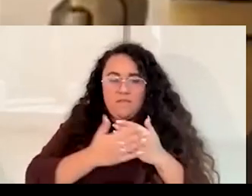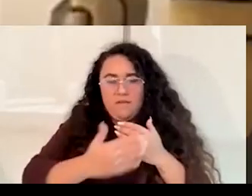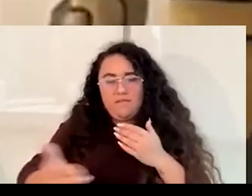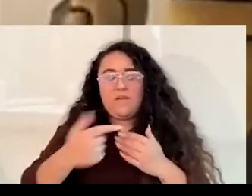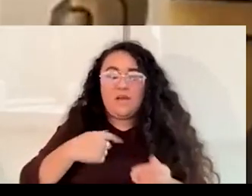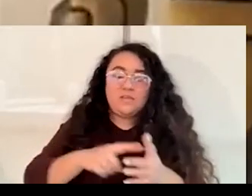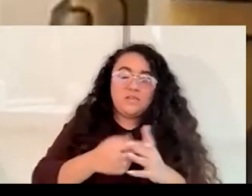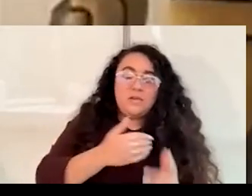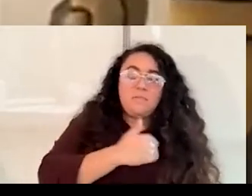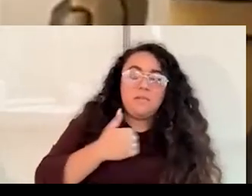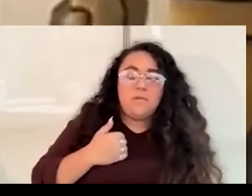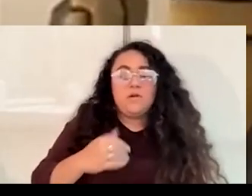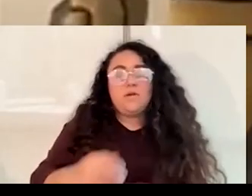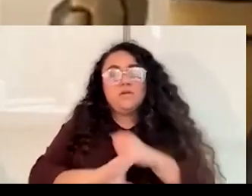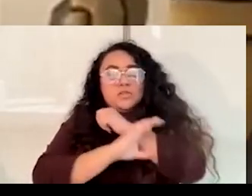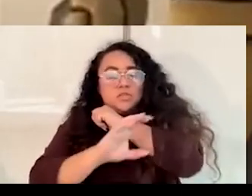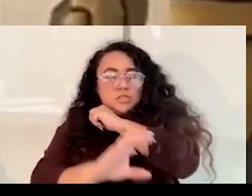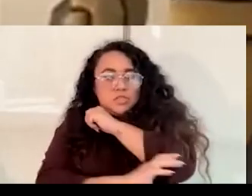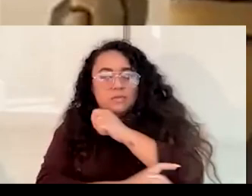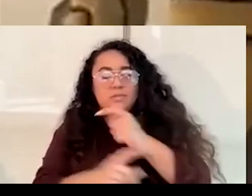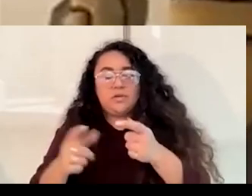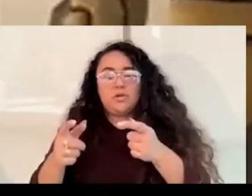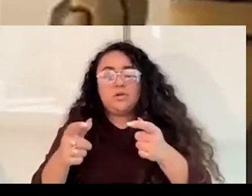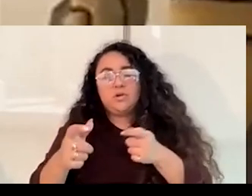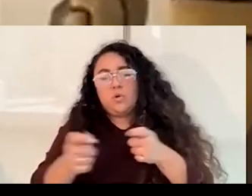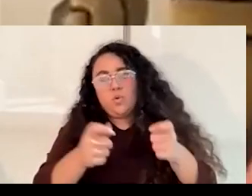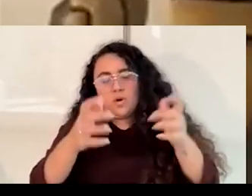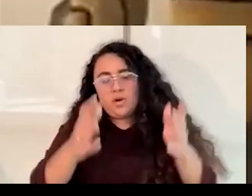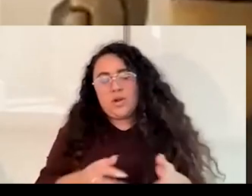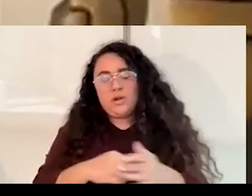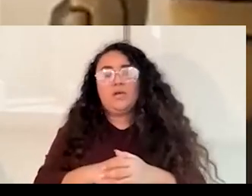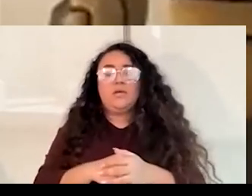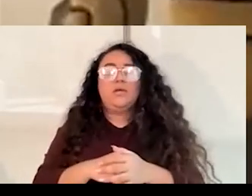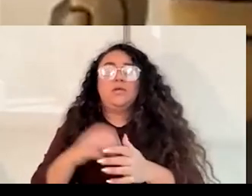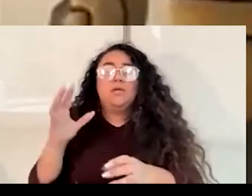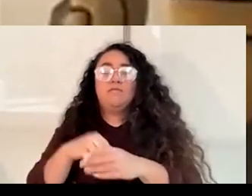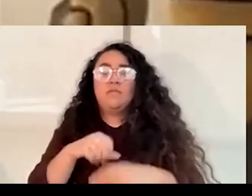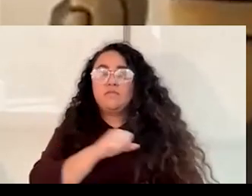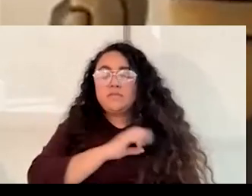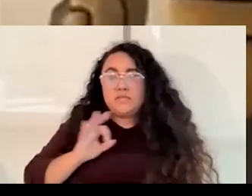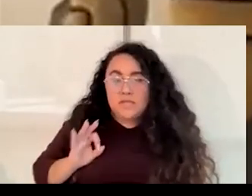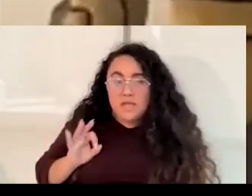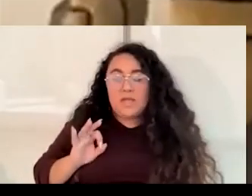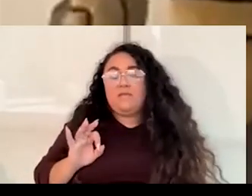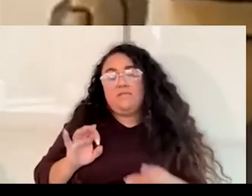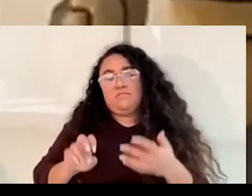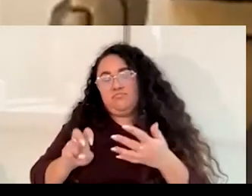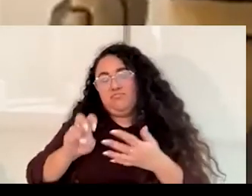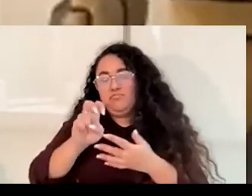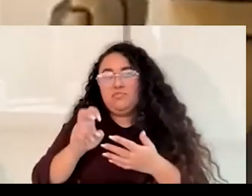a chapter coordinator for Crime Survivors for Safety and Justice. And then I became a part of staff. And my role is